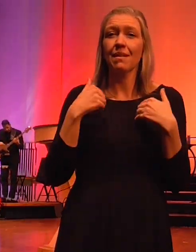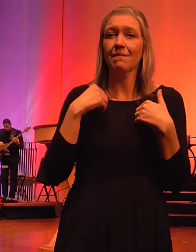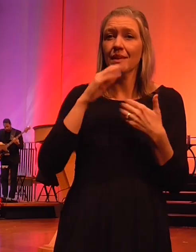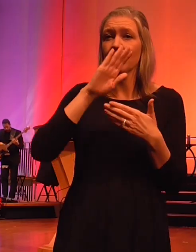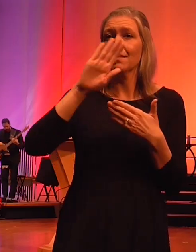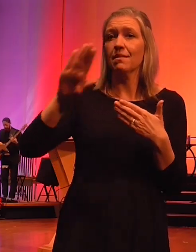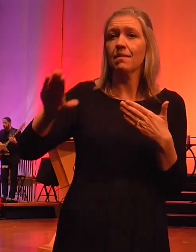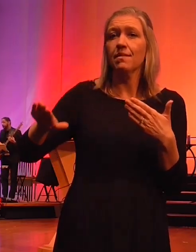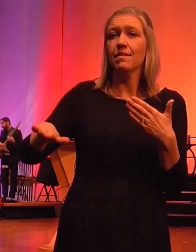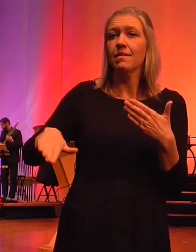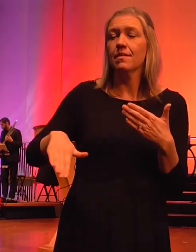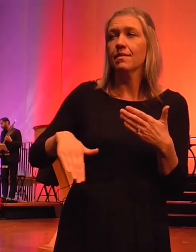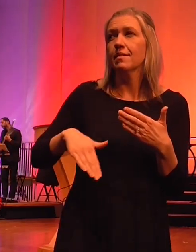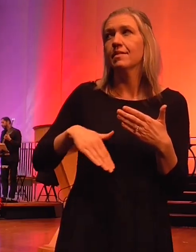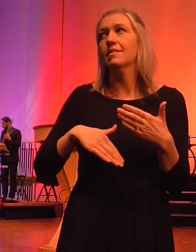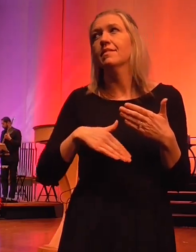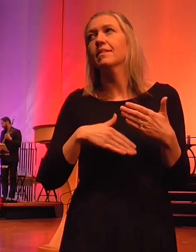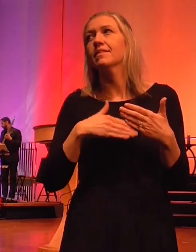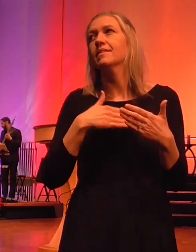can have it